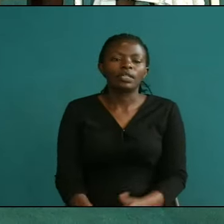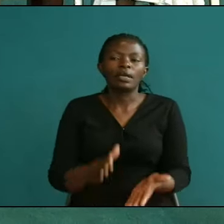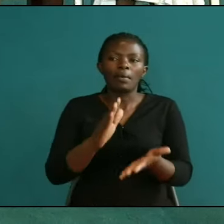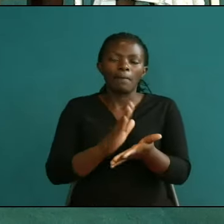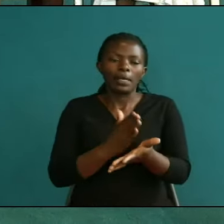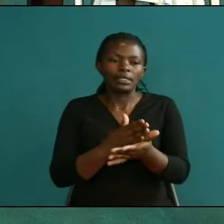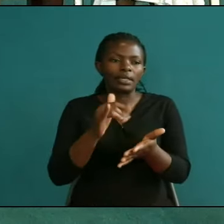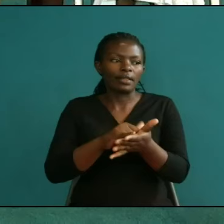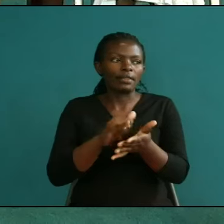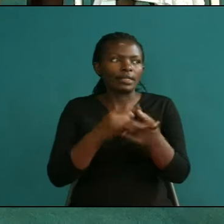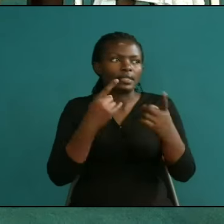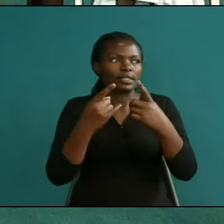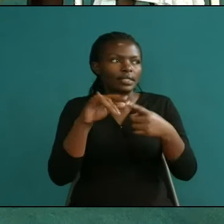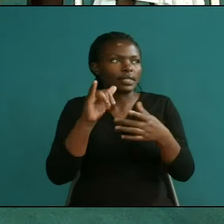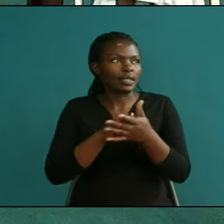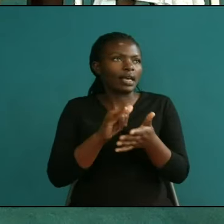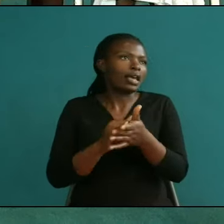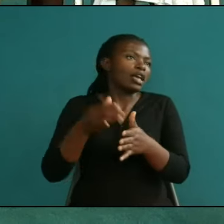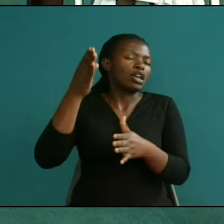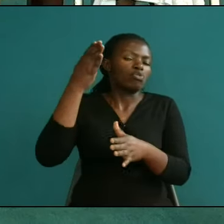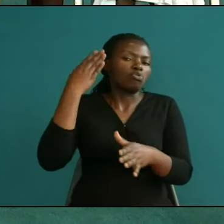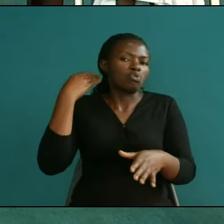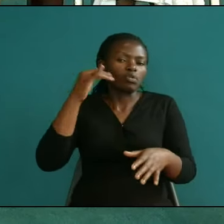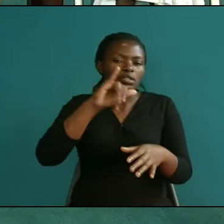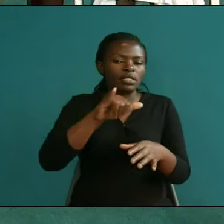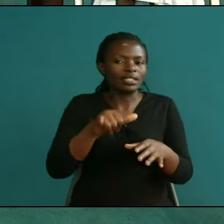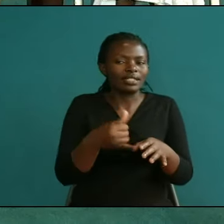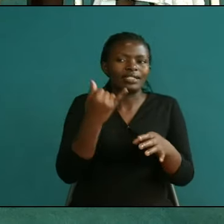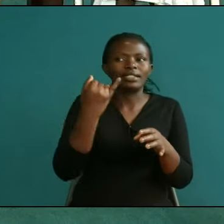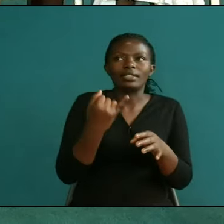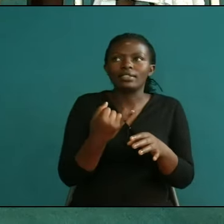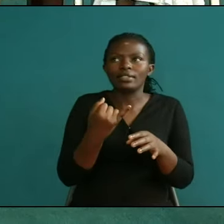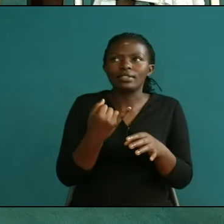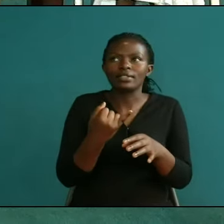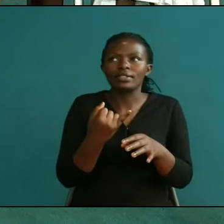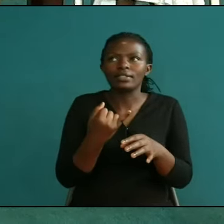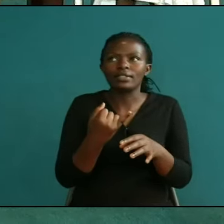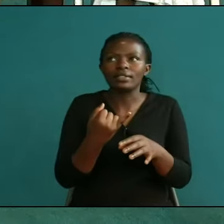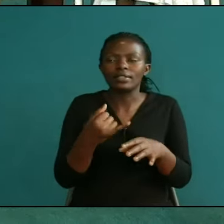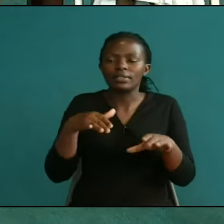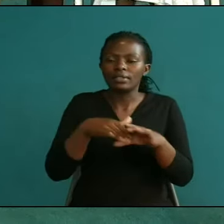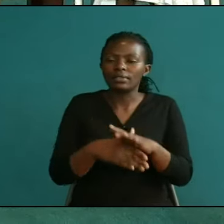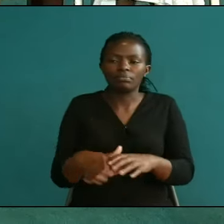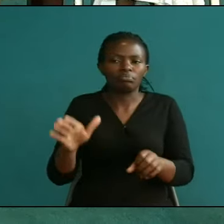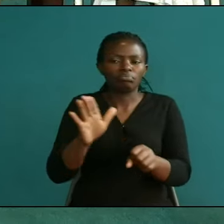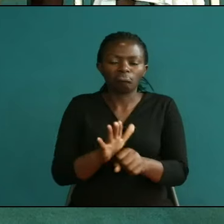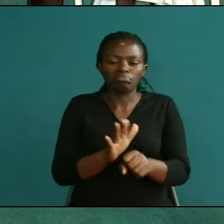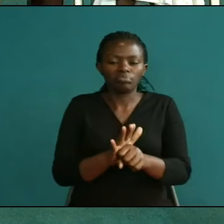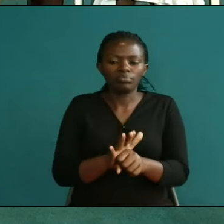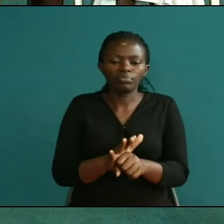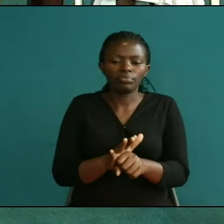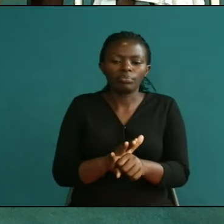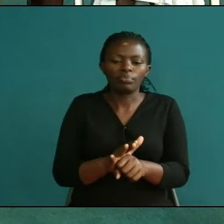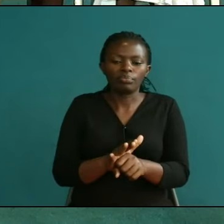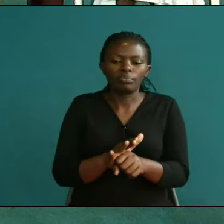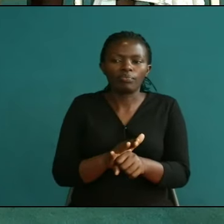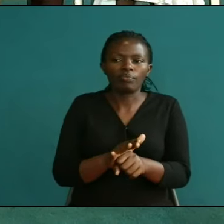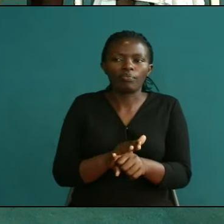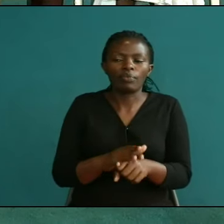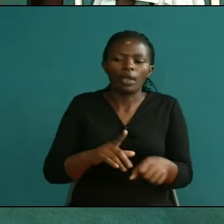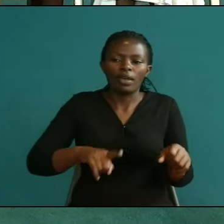that he was dressed in filthy clothing. Mm-hmm. I feel like this really struck me